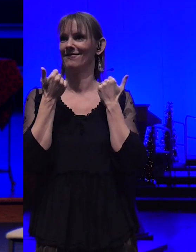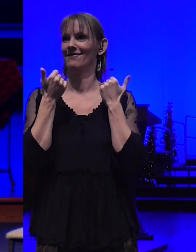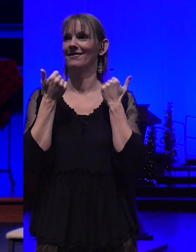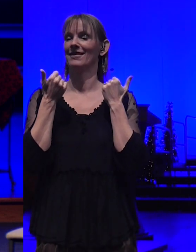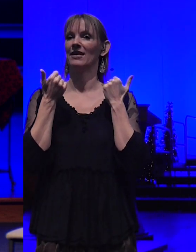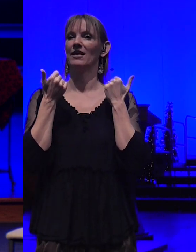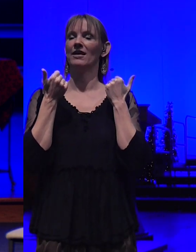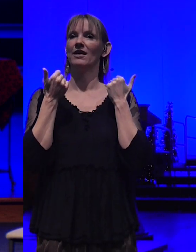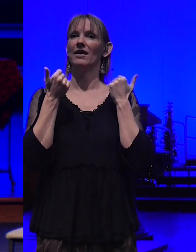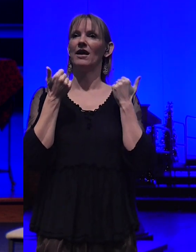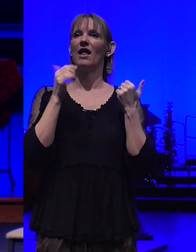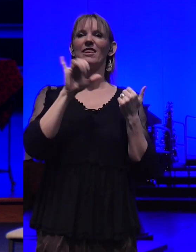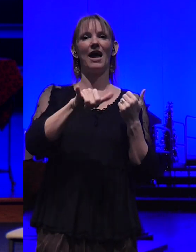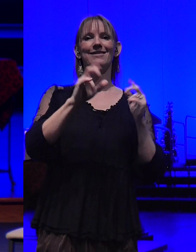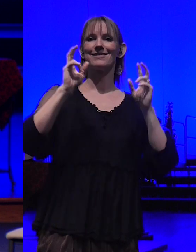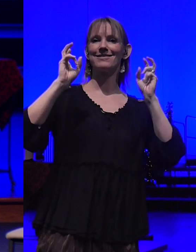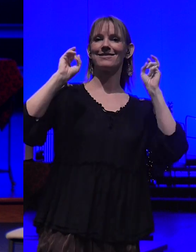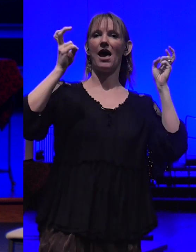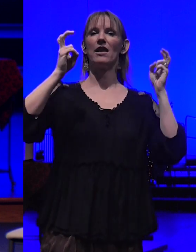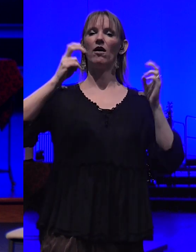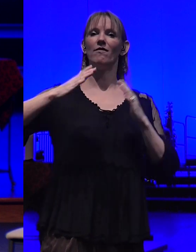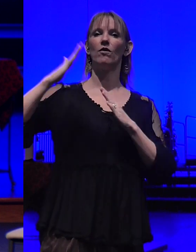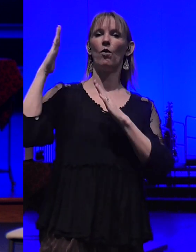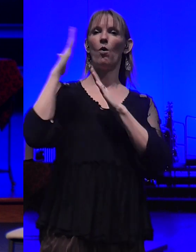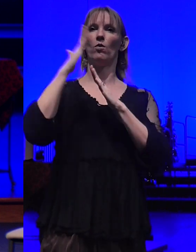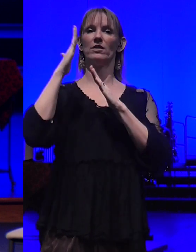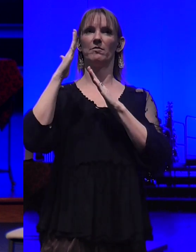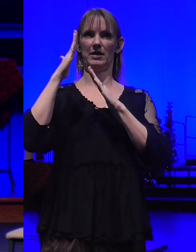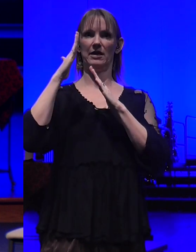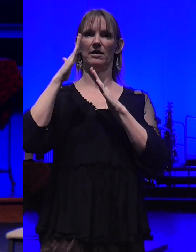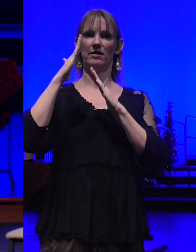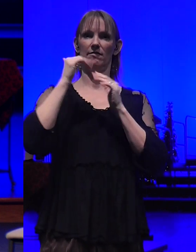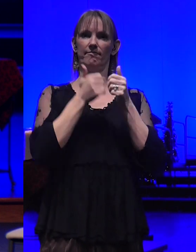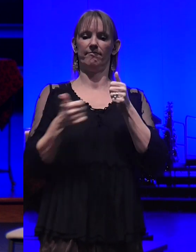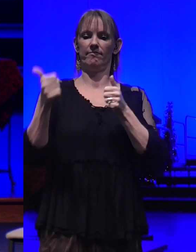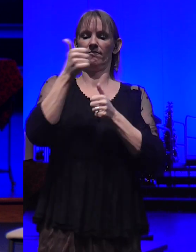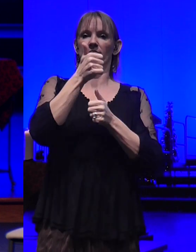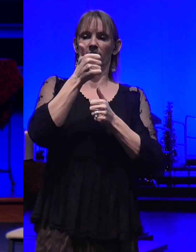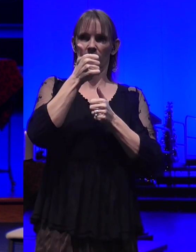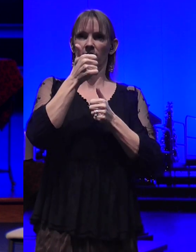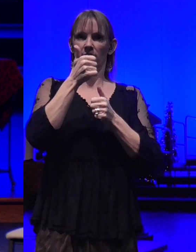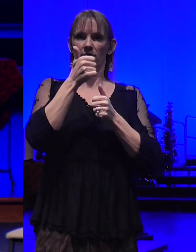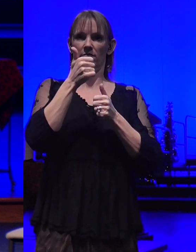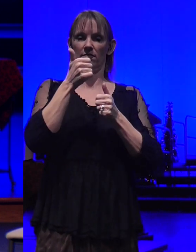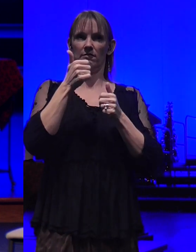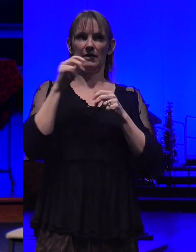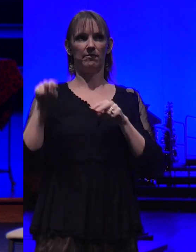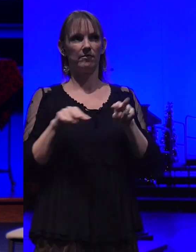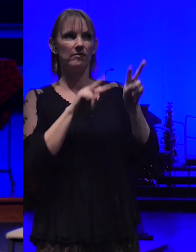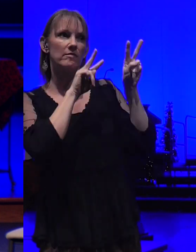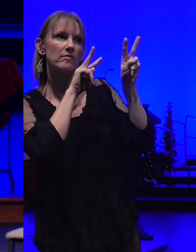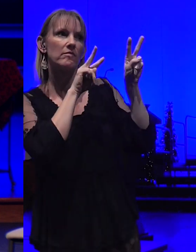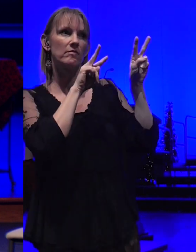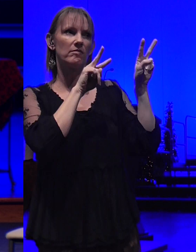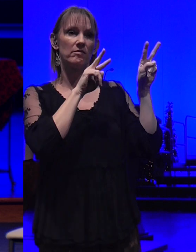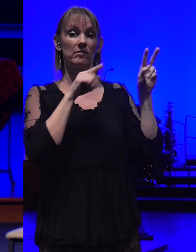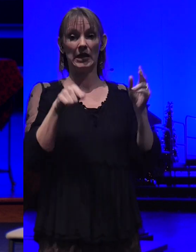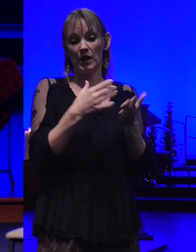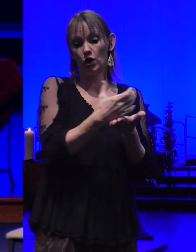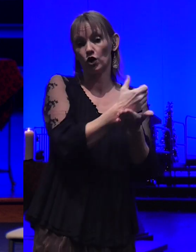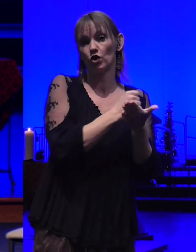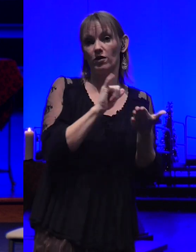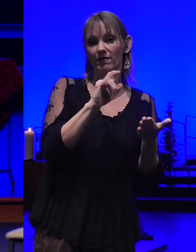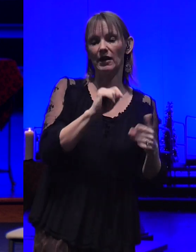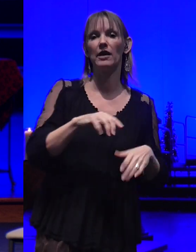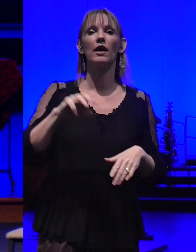It was a title of ultimate esteem given him, and of course, well-deserved.